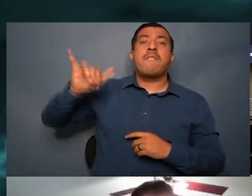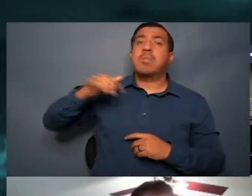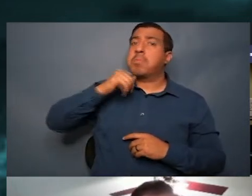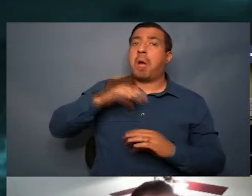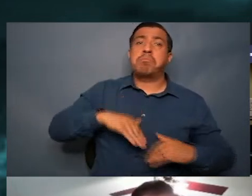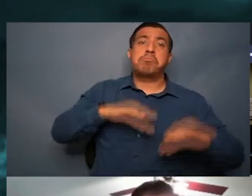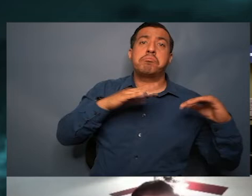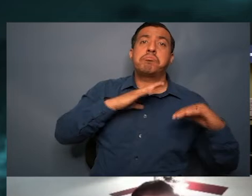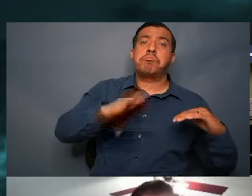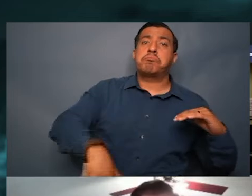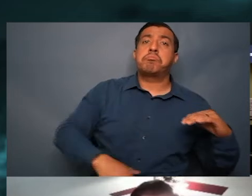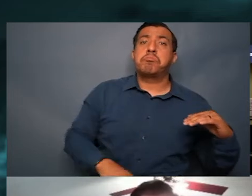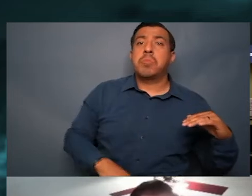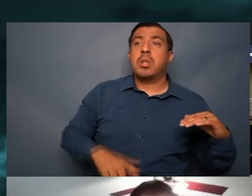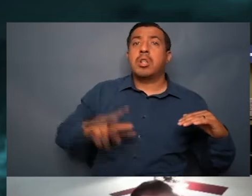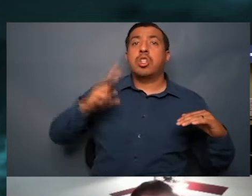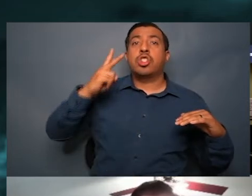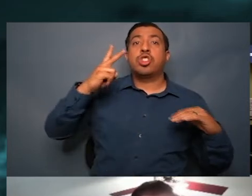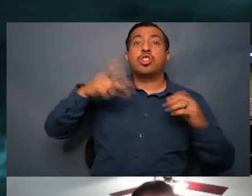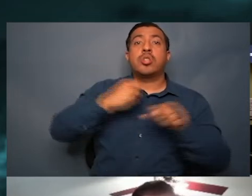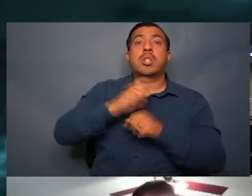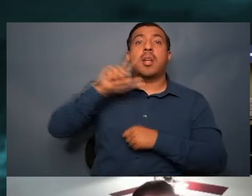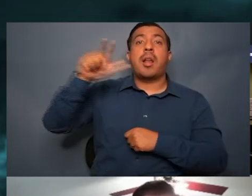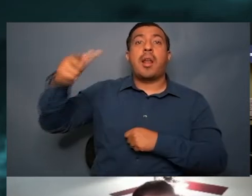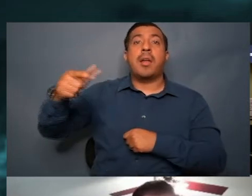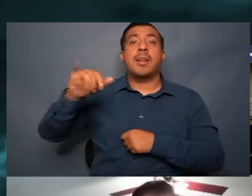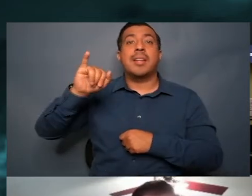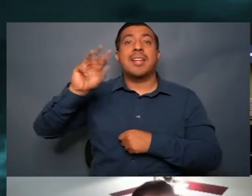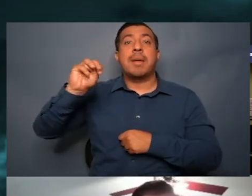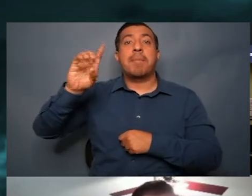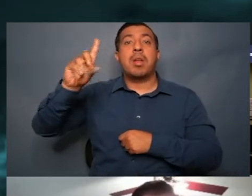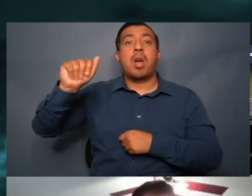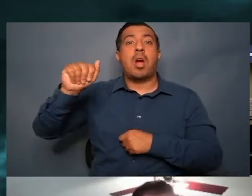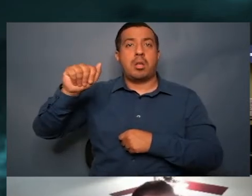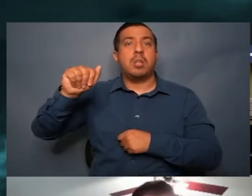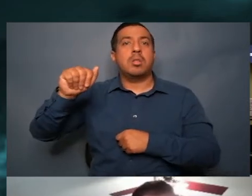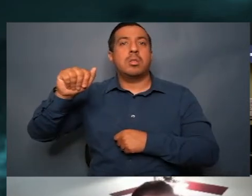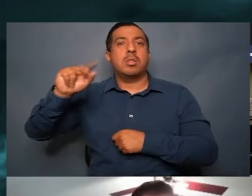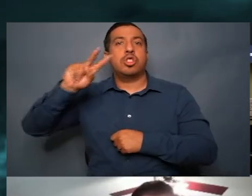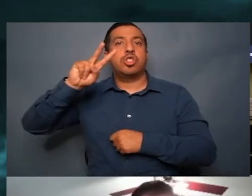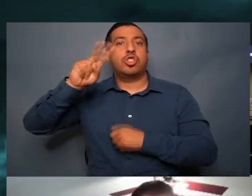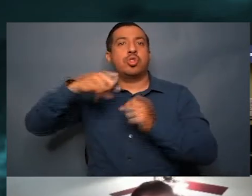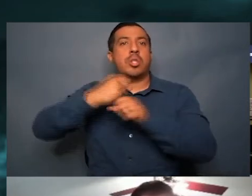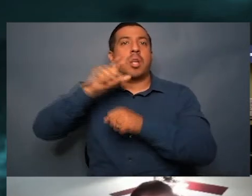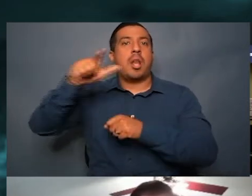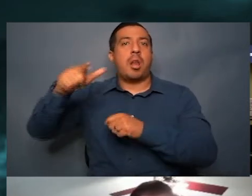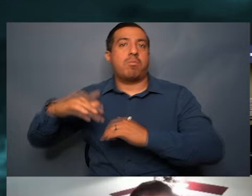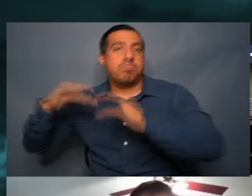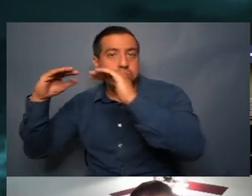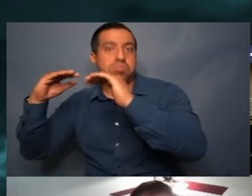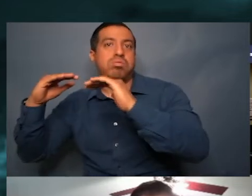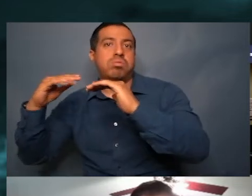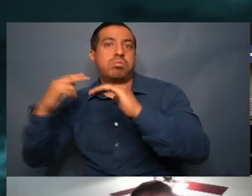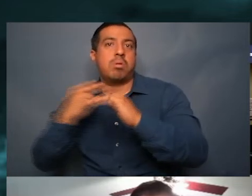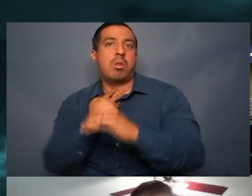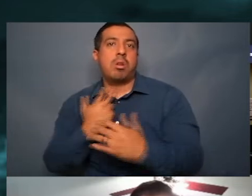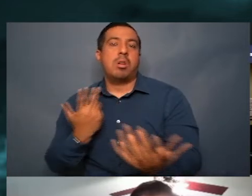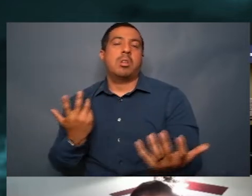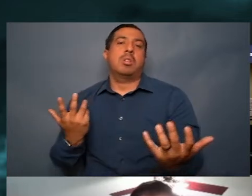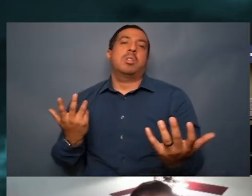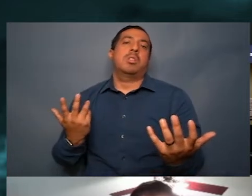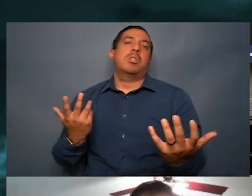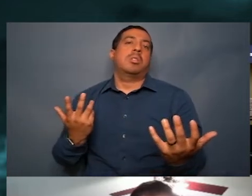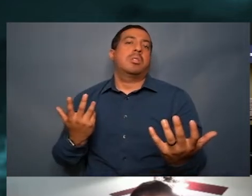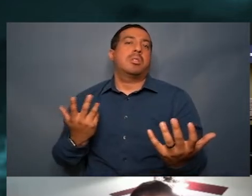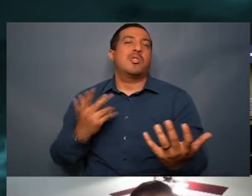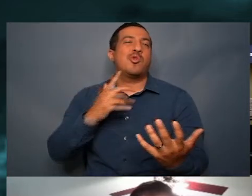Some of them flooded 2 years later during Tropical Storm Imelda up in the Aldine and Humboldt and Kingwood area. And so it just really depends a lot